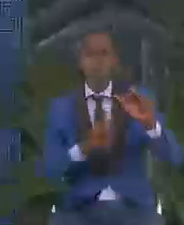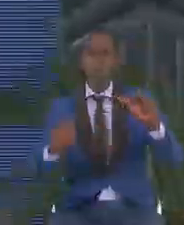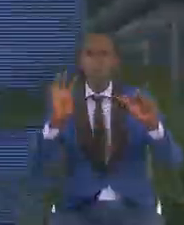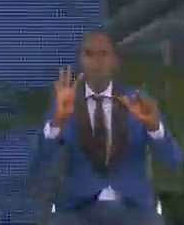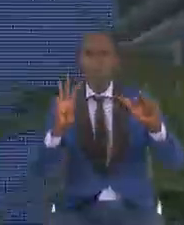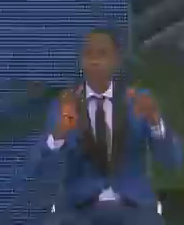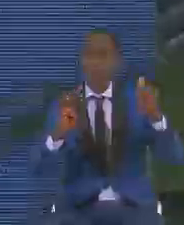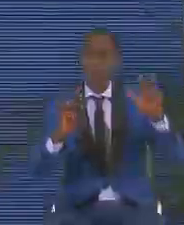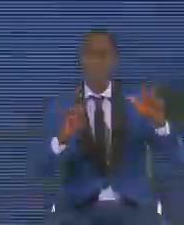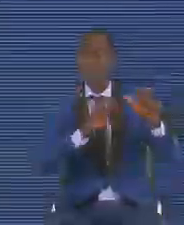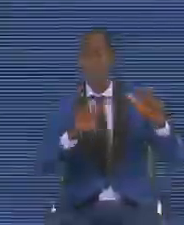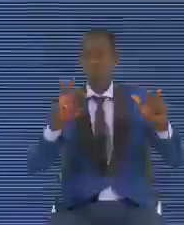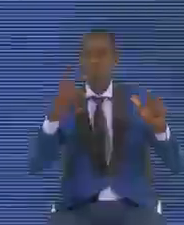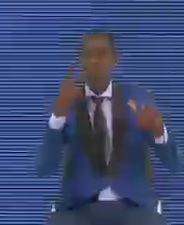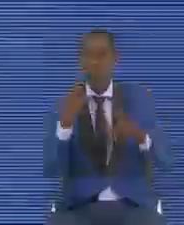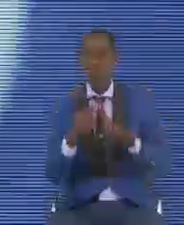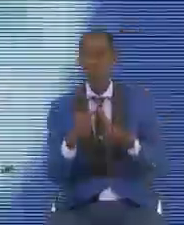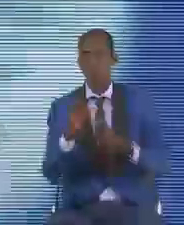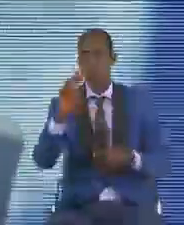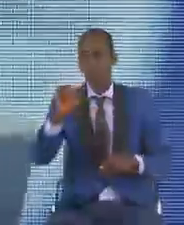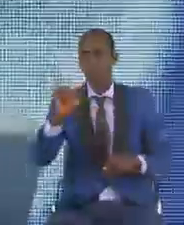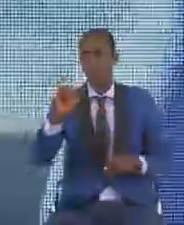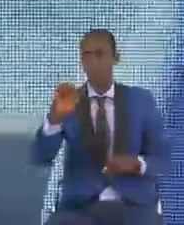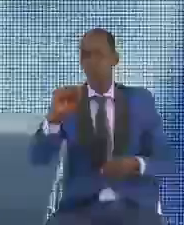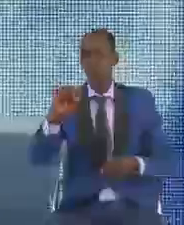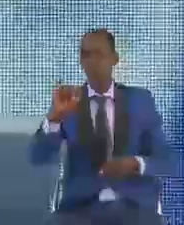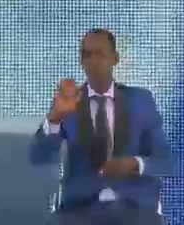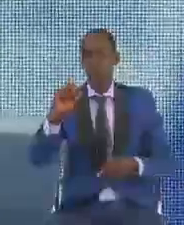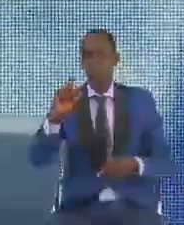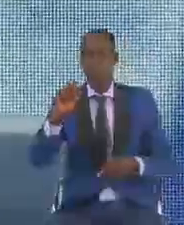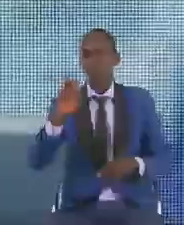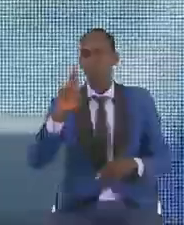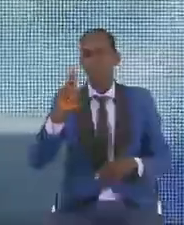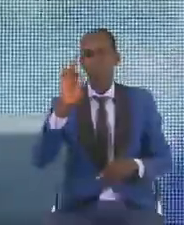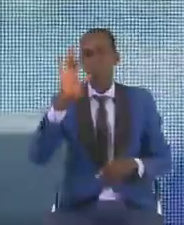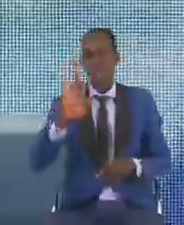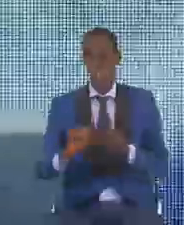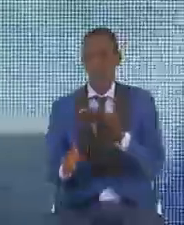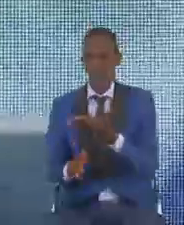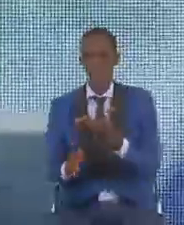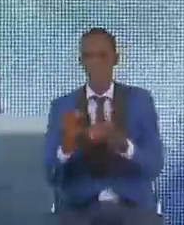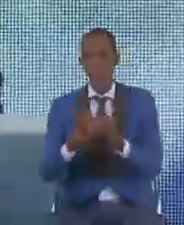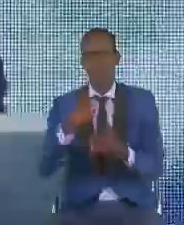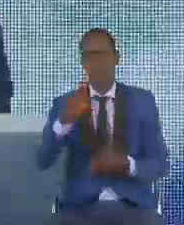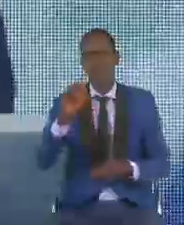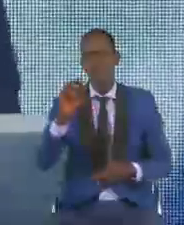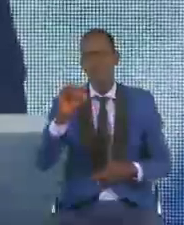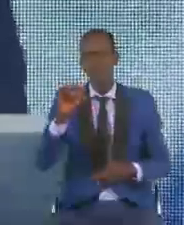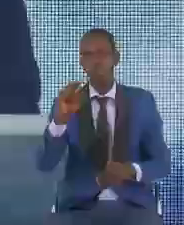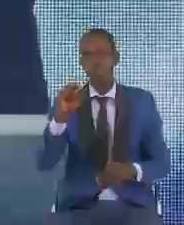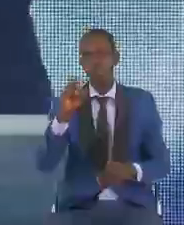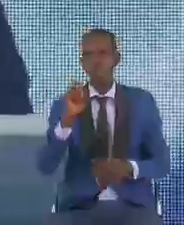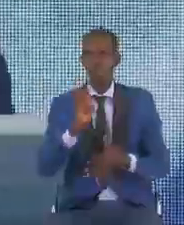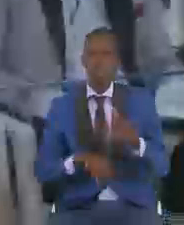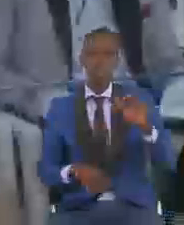word ministered there. Look at your Bible. Romans chapter 13, verse